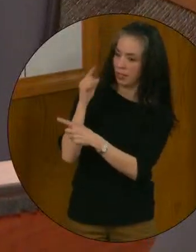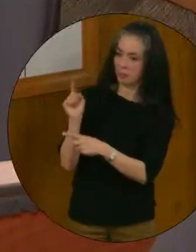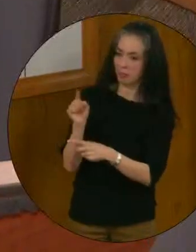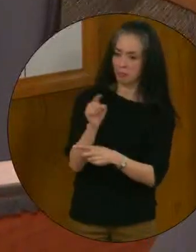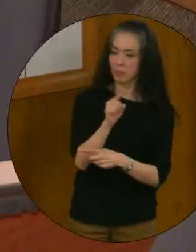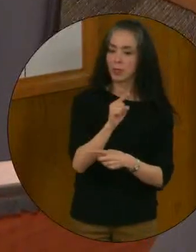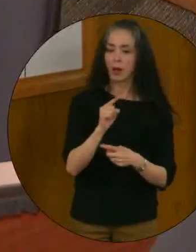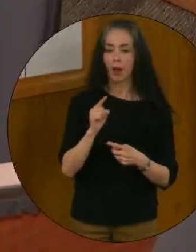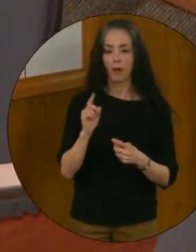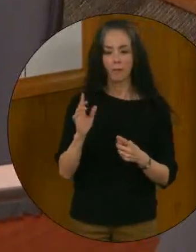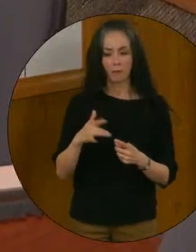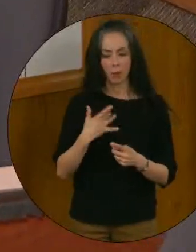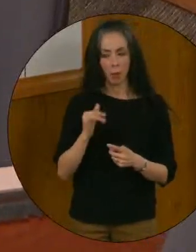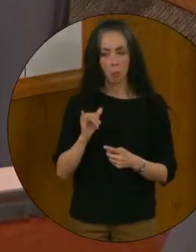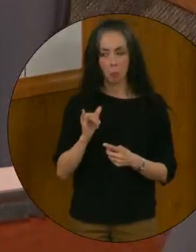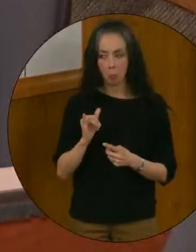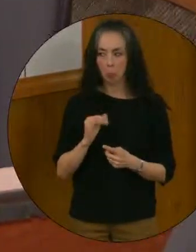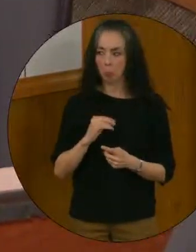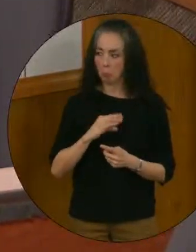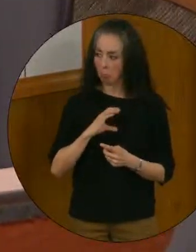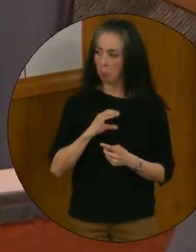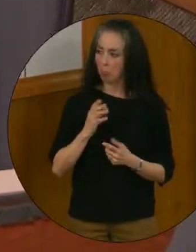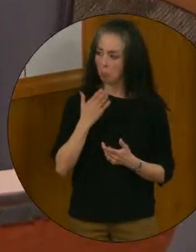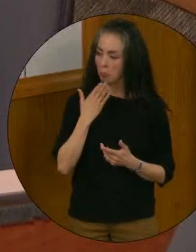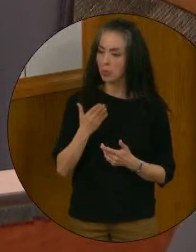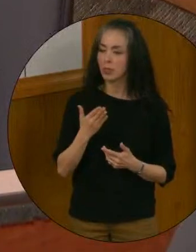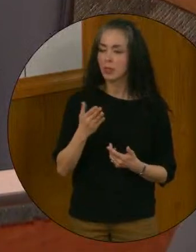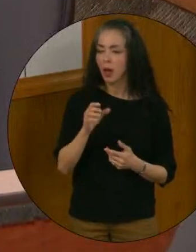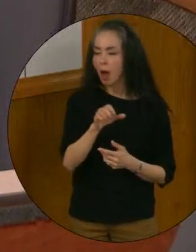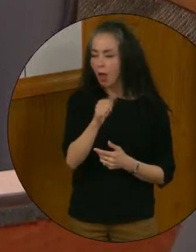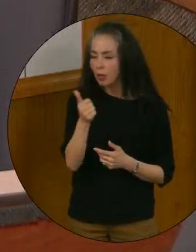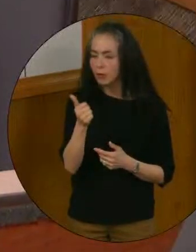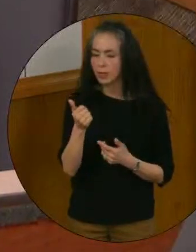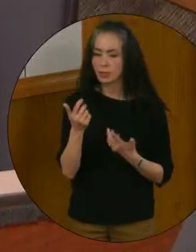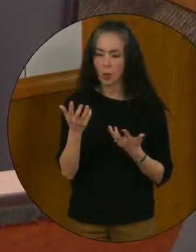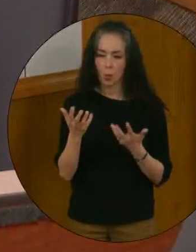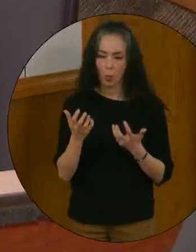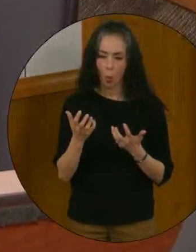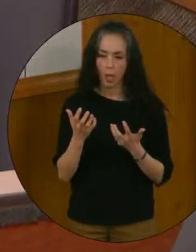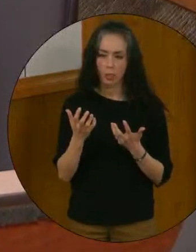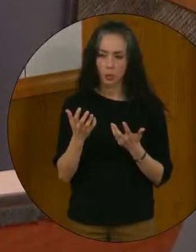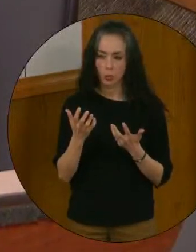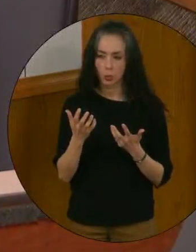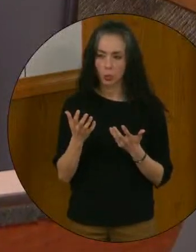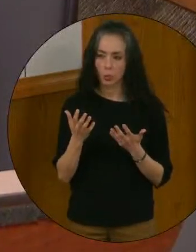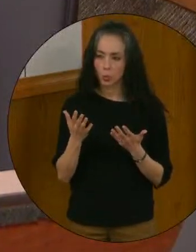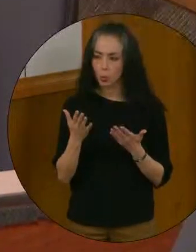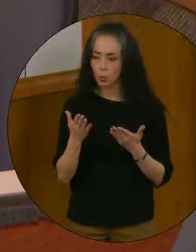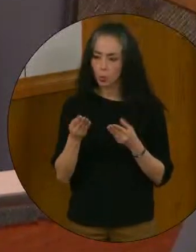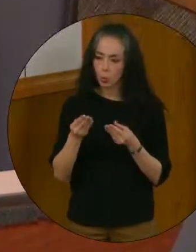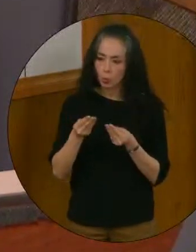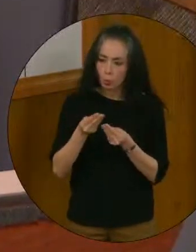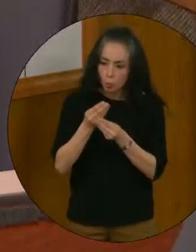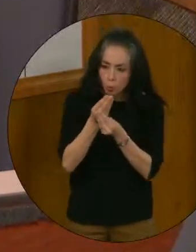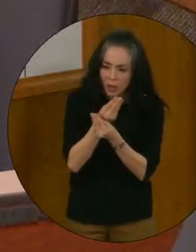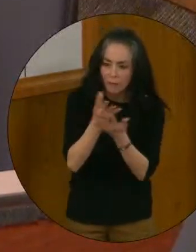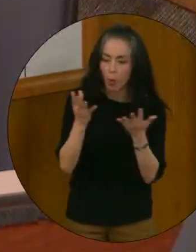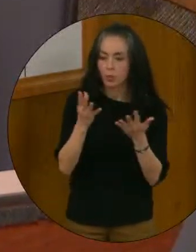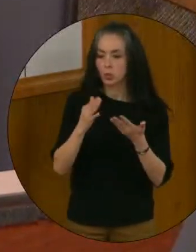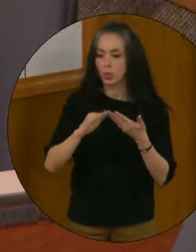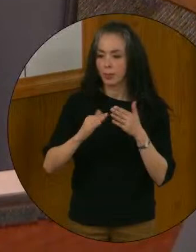encouraging. There's other things that we want to bring forward to the community. For example, transportation.